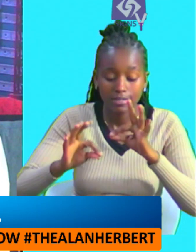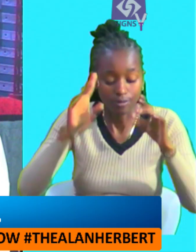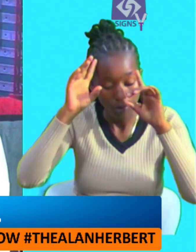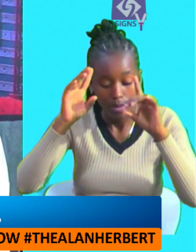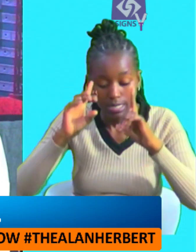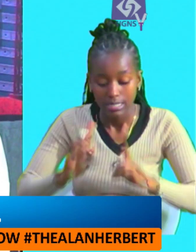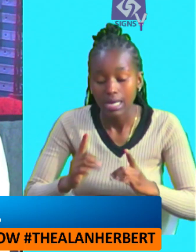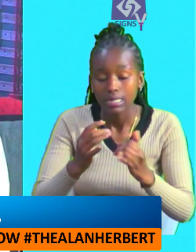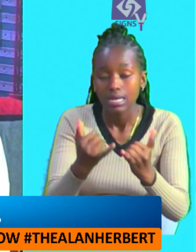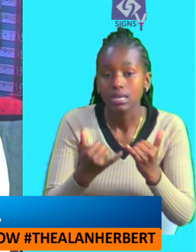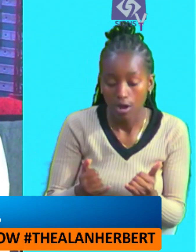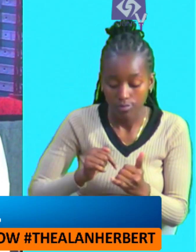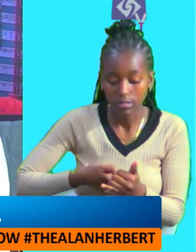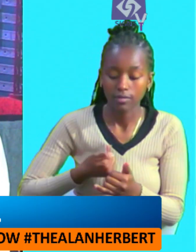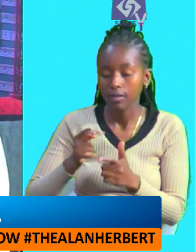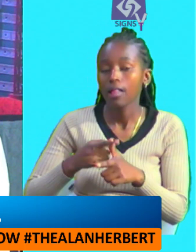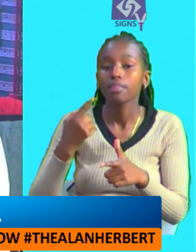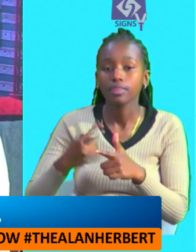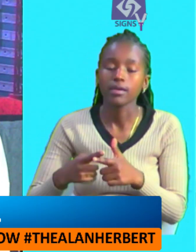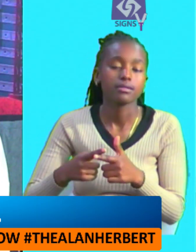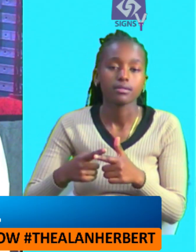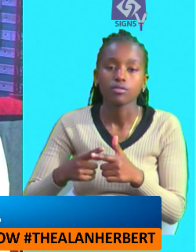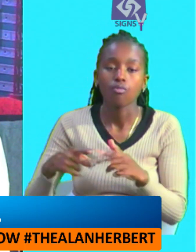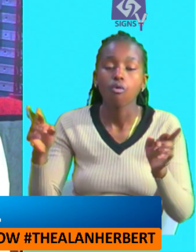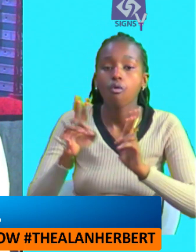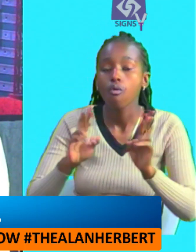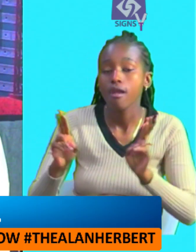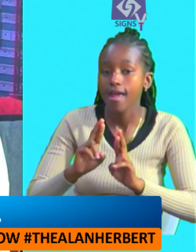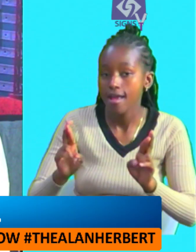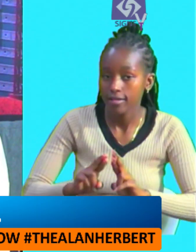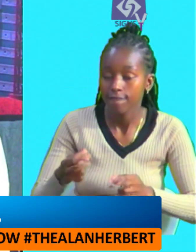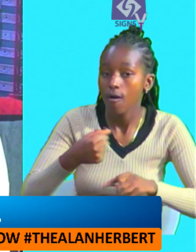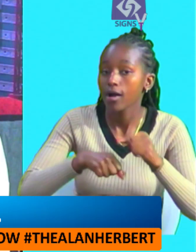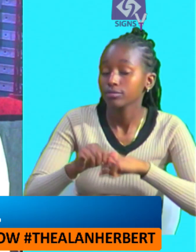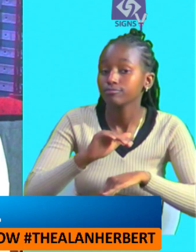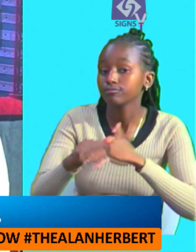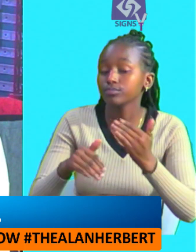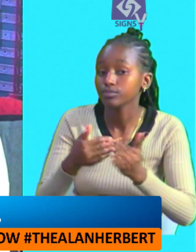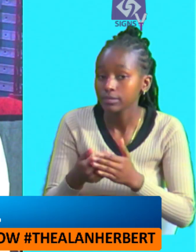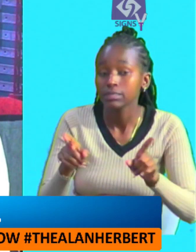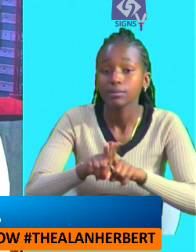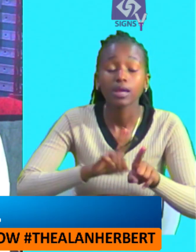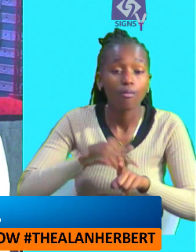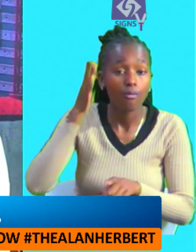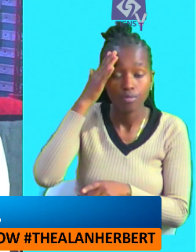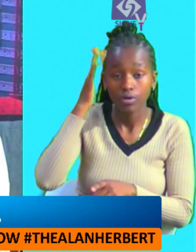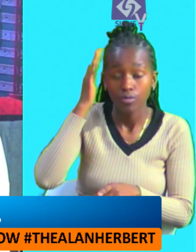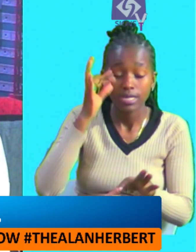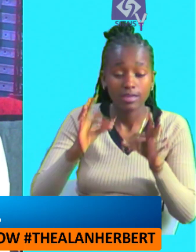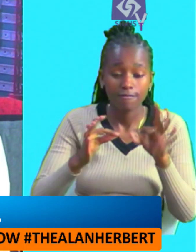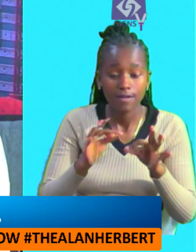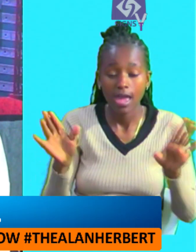child when she was in her 40s. And she was overprotective to this child, and where we lived, that our